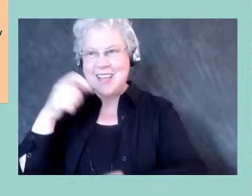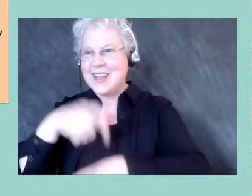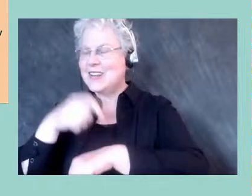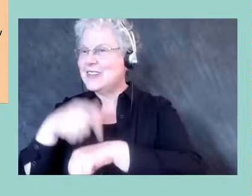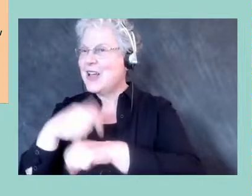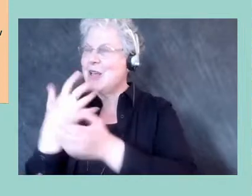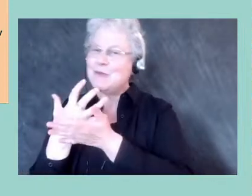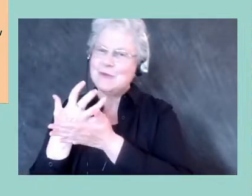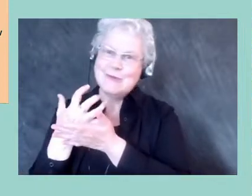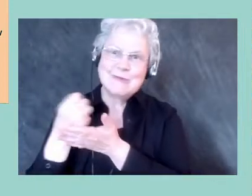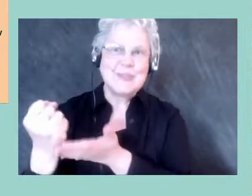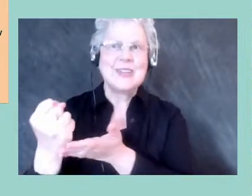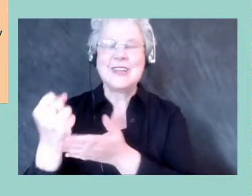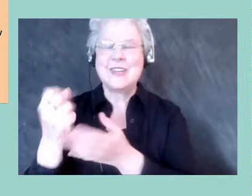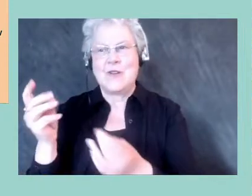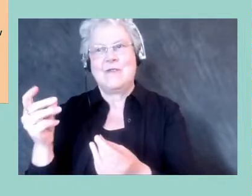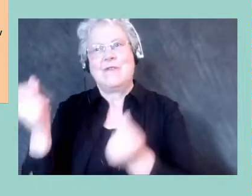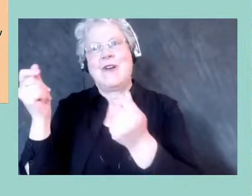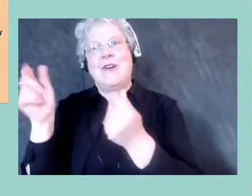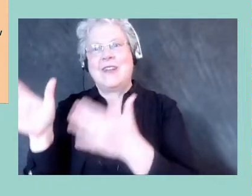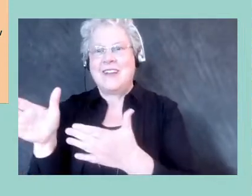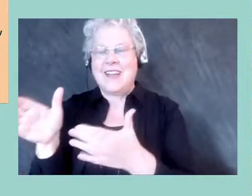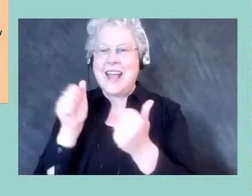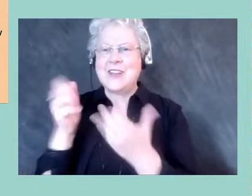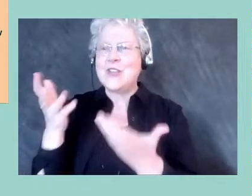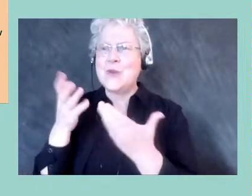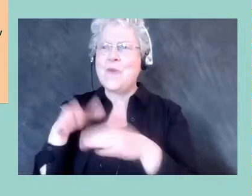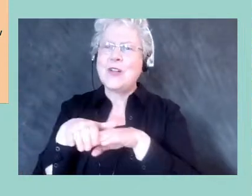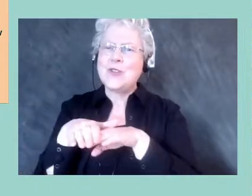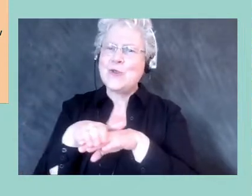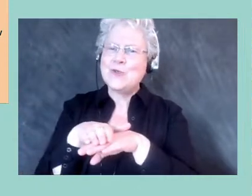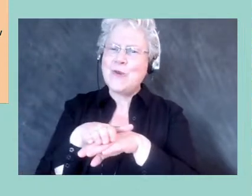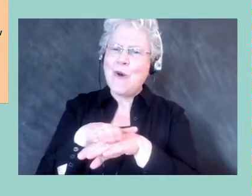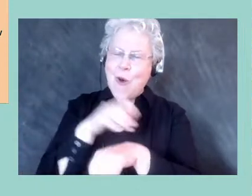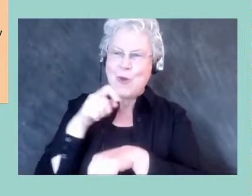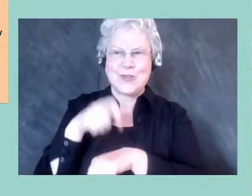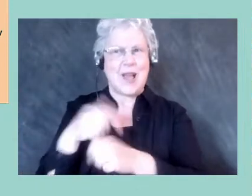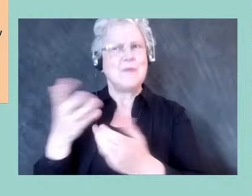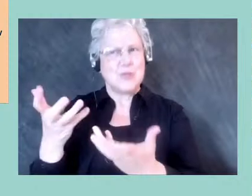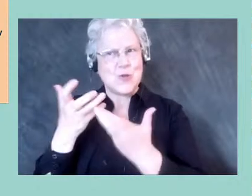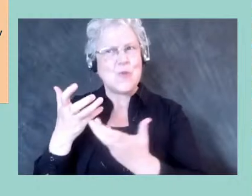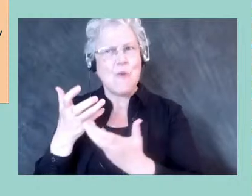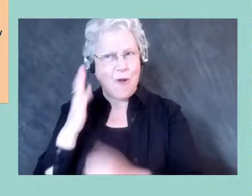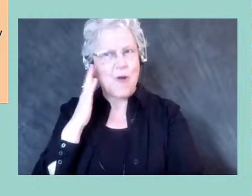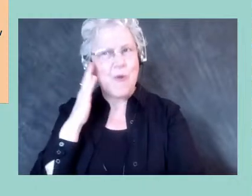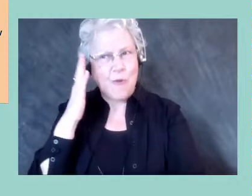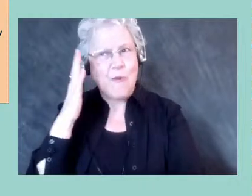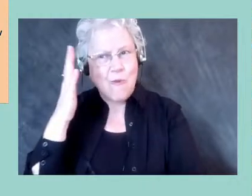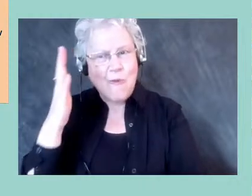now, till you drag your feet to slow the circles